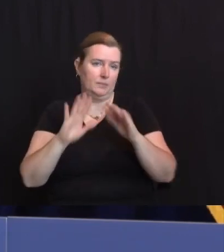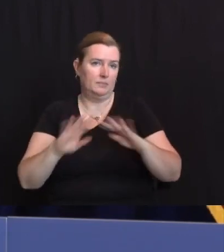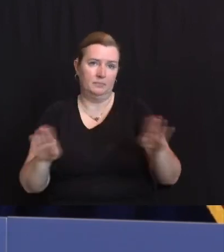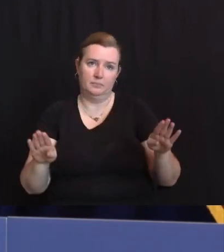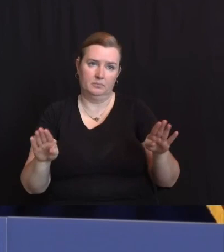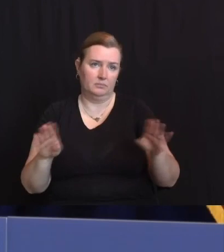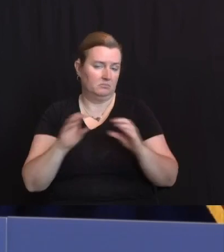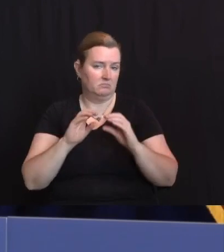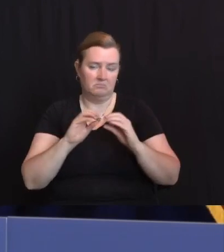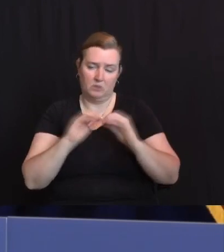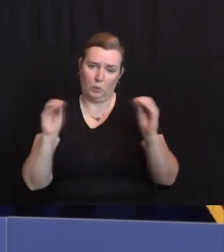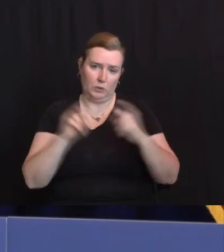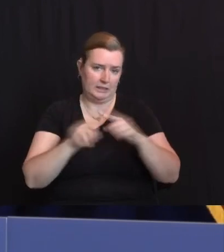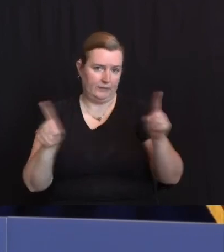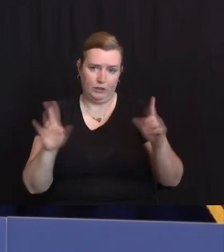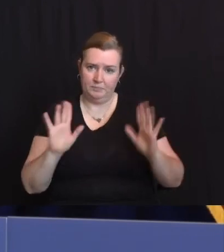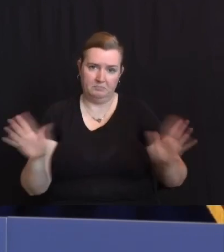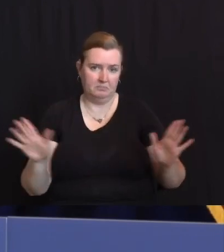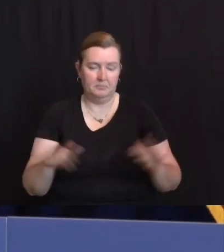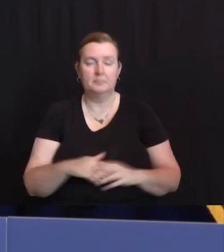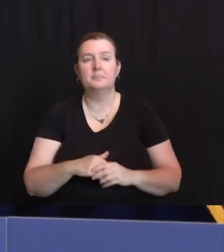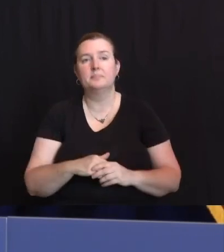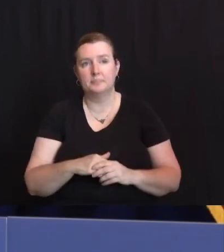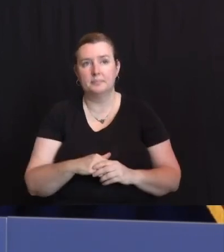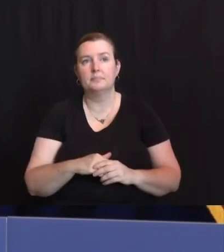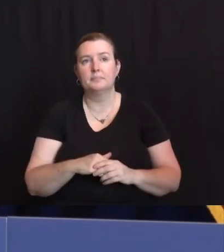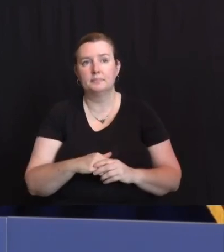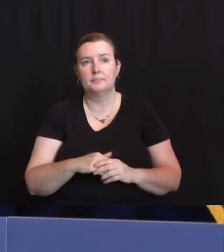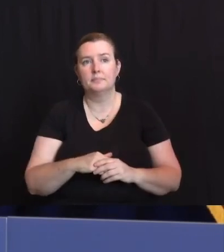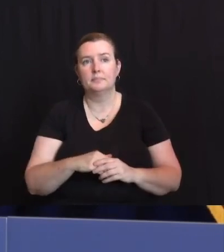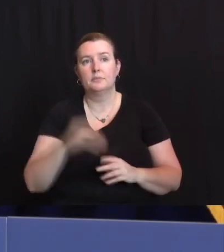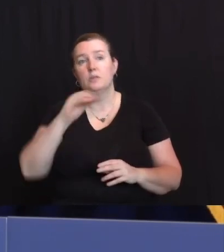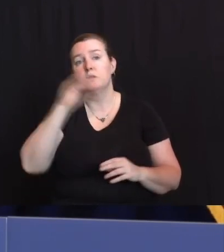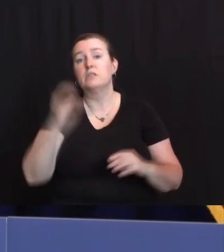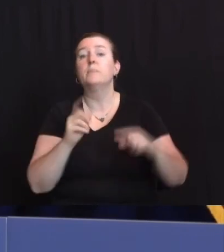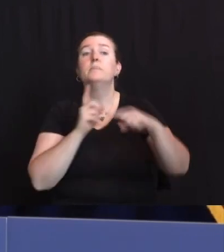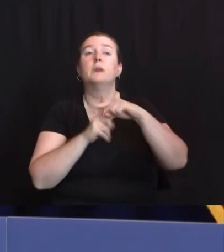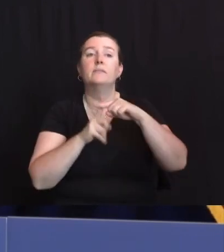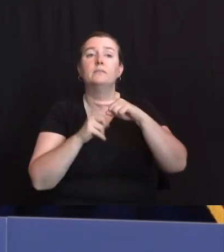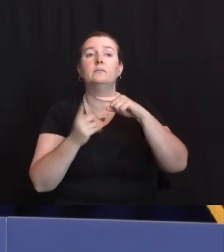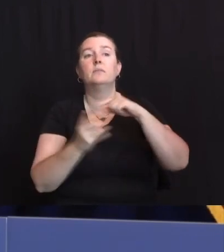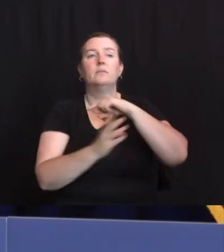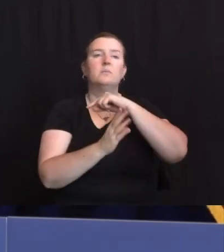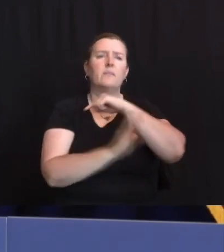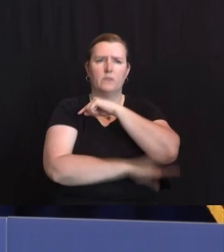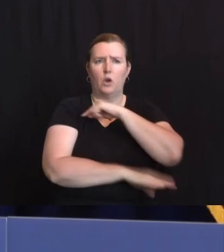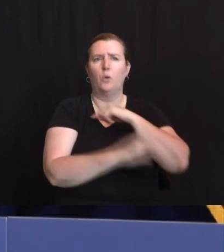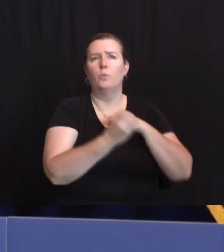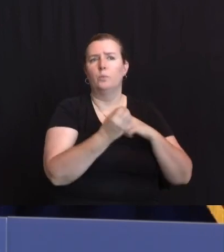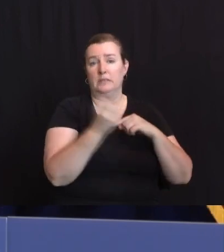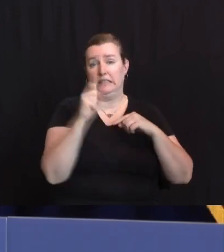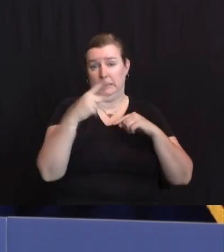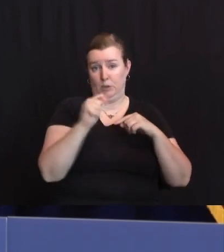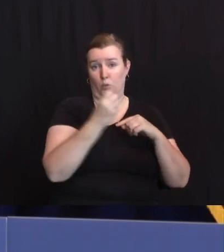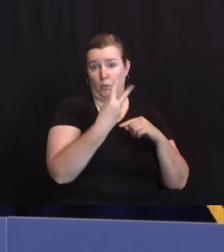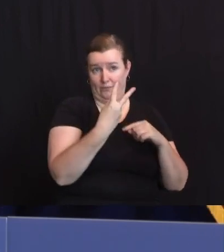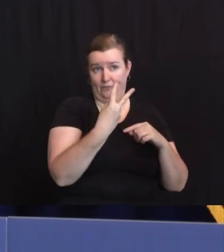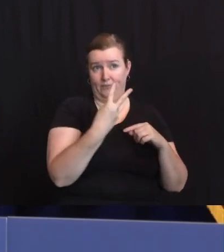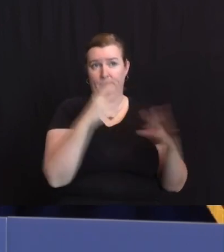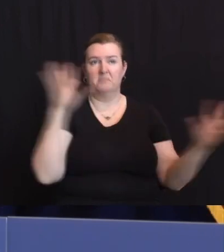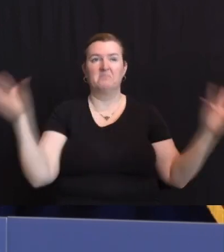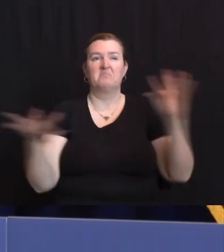previously. The percent positivity as of September 12th in New Jersey as a whole